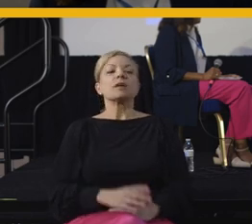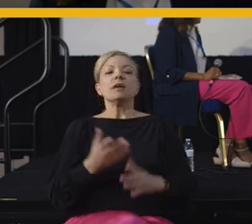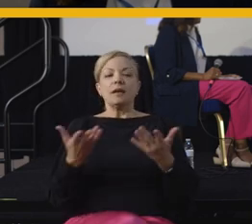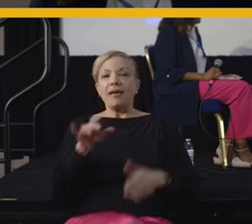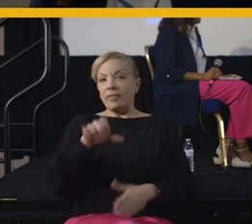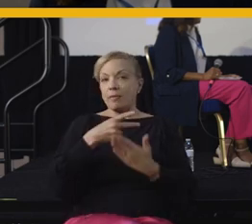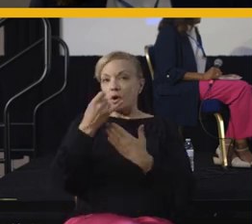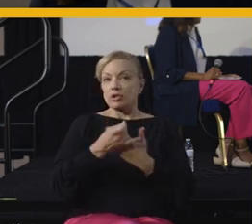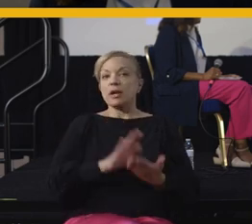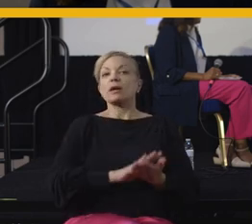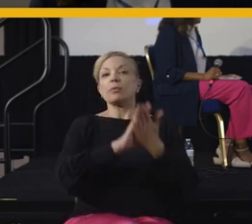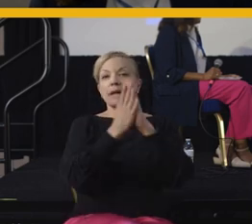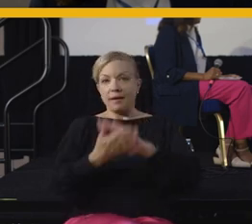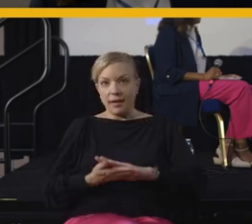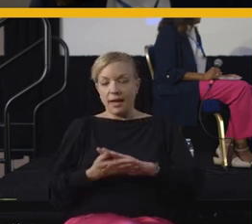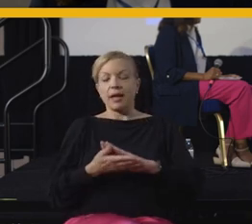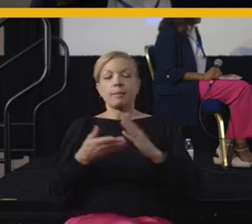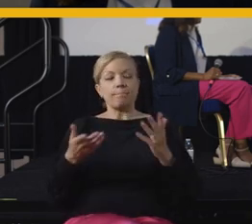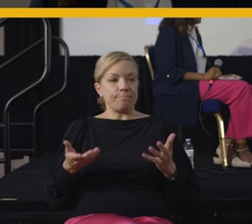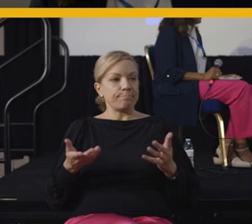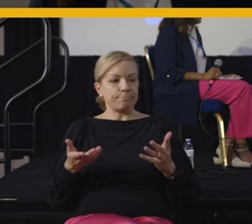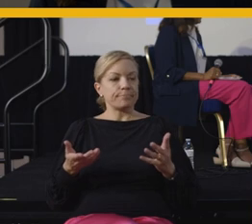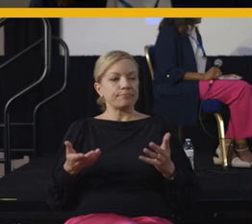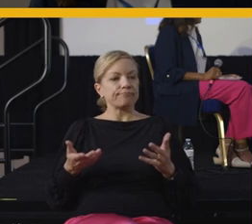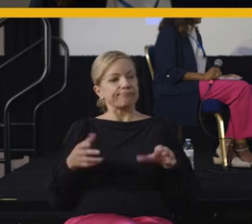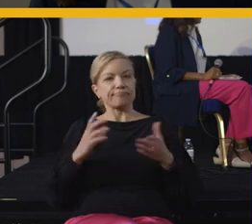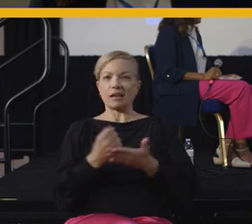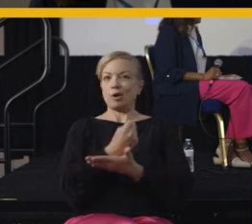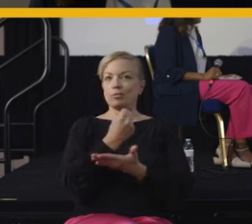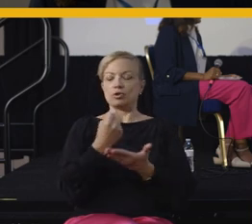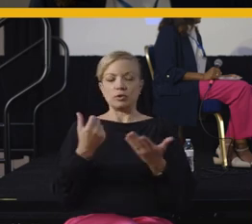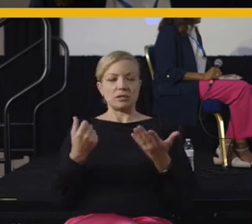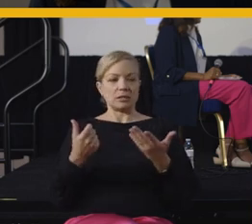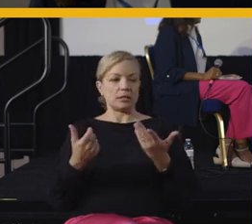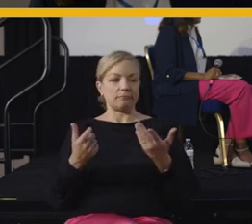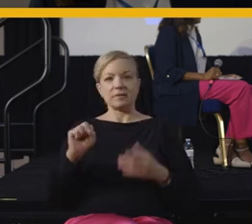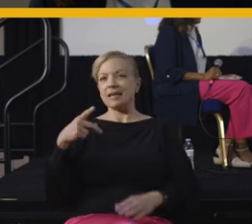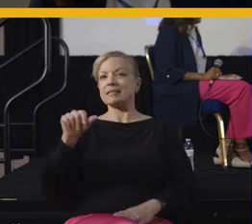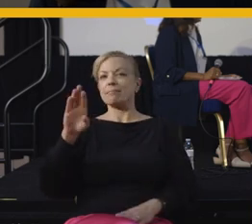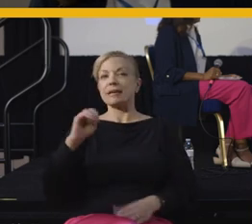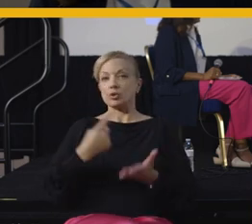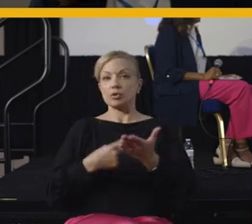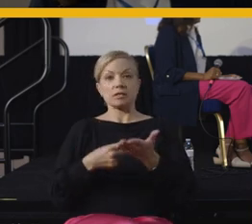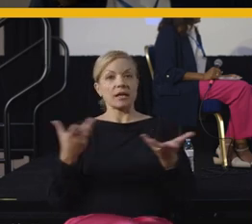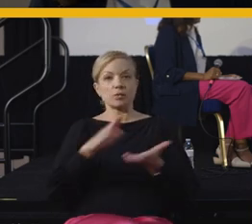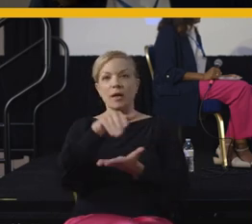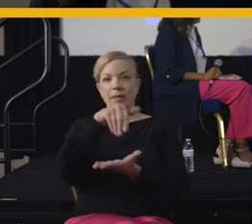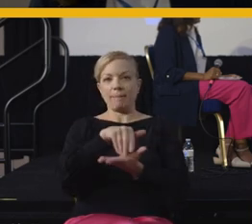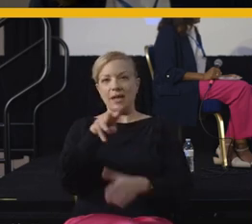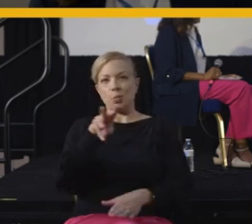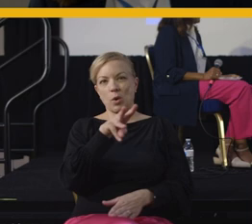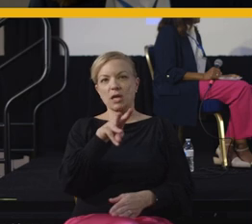into this space where we wanted to talk about the Midwest. We start in the